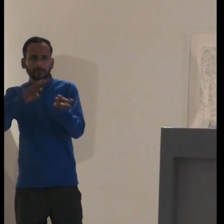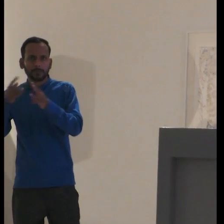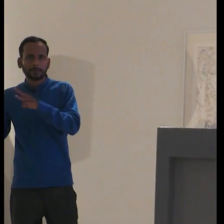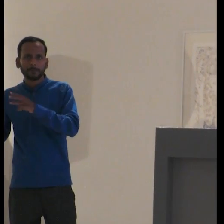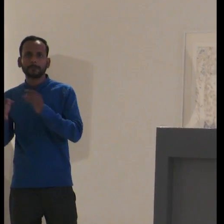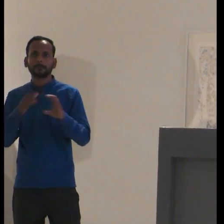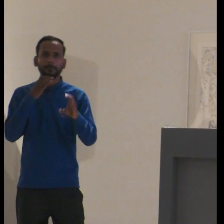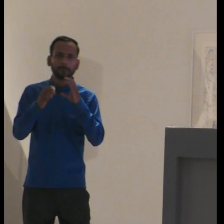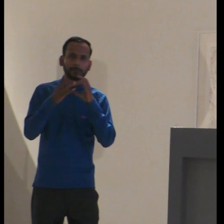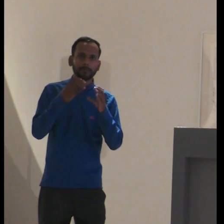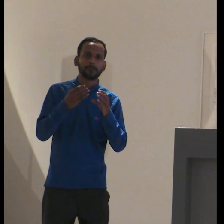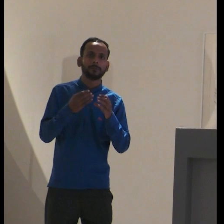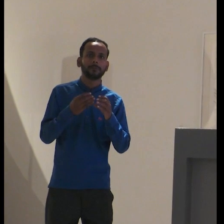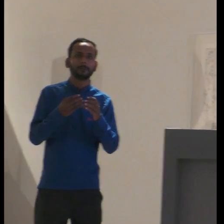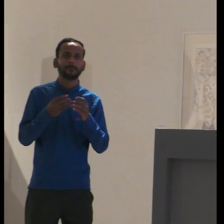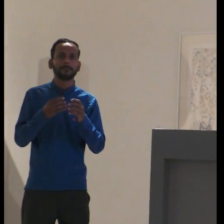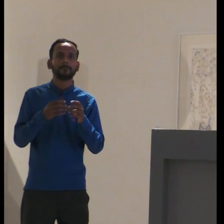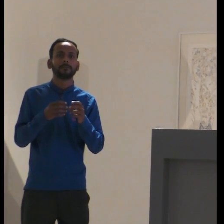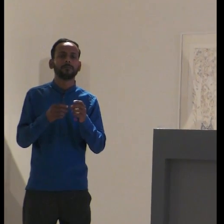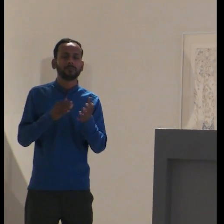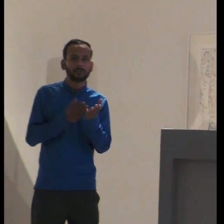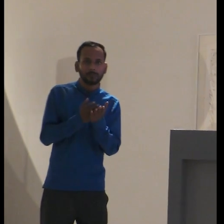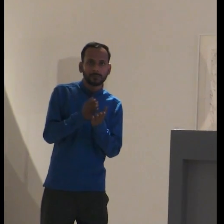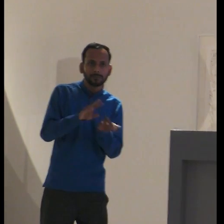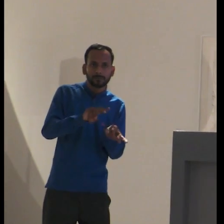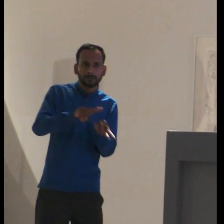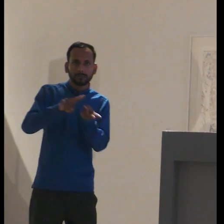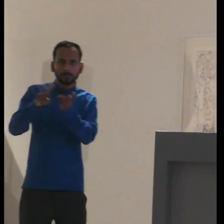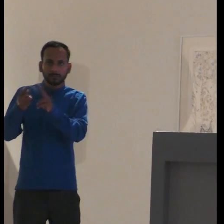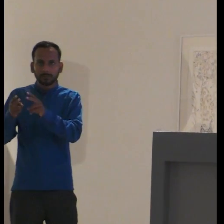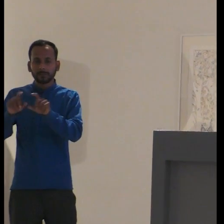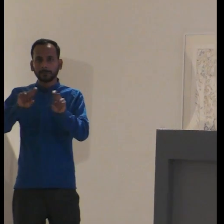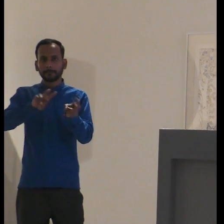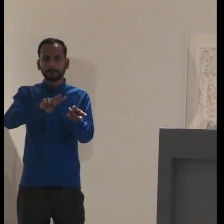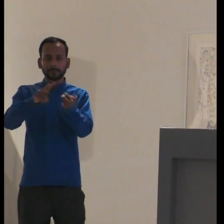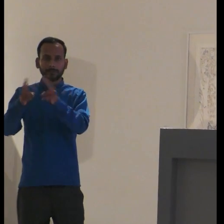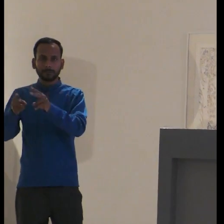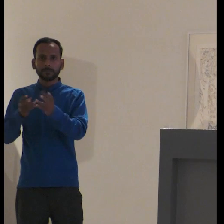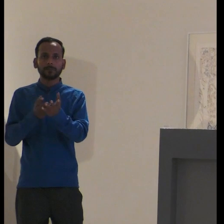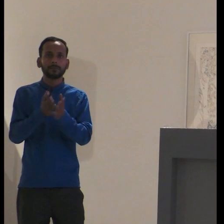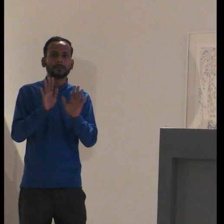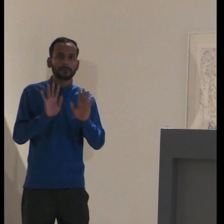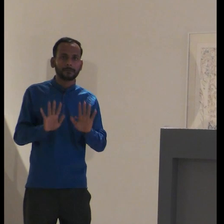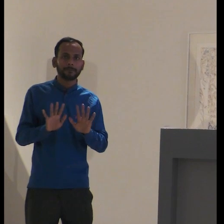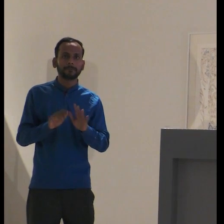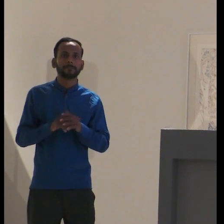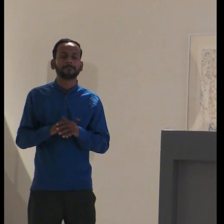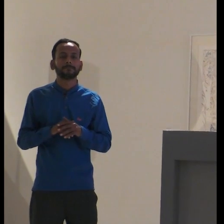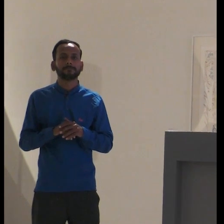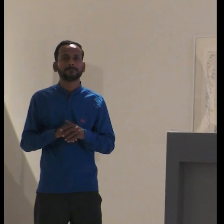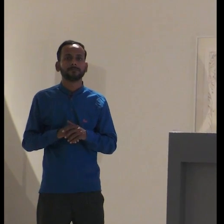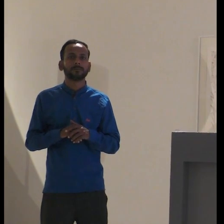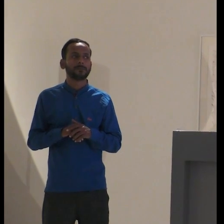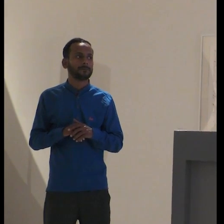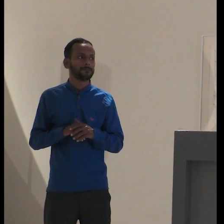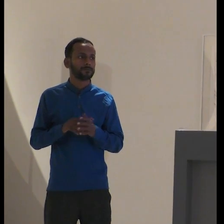city, and kind of changed also whose city and who can come into these spaces. So this is just something to maybe, if you